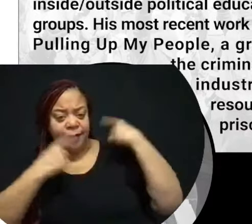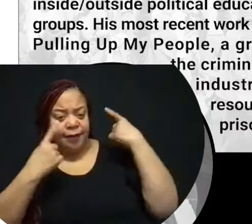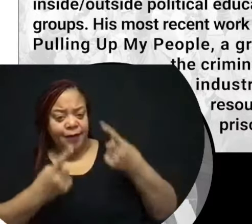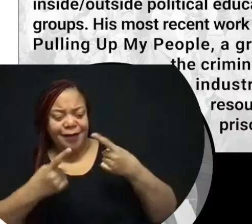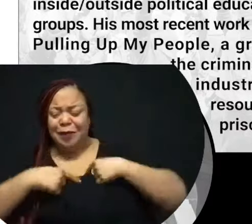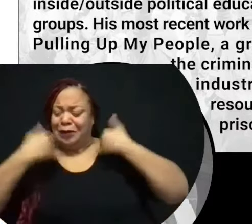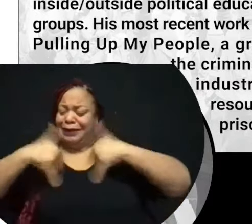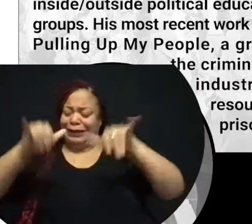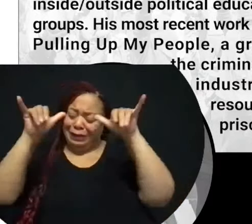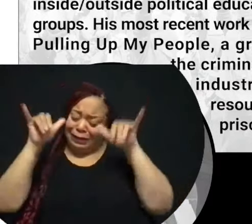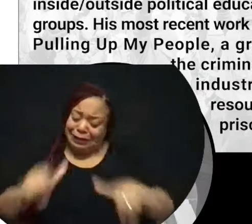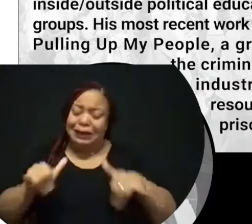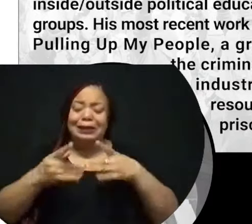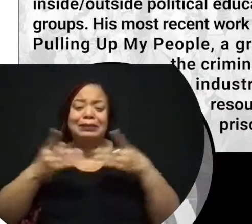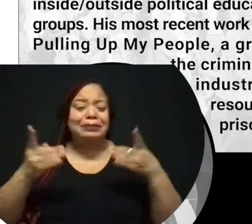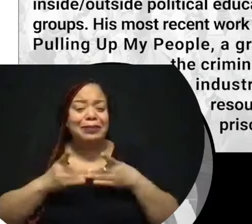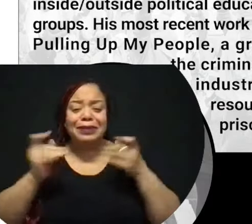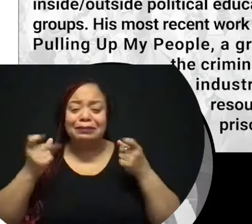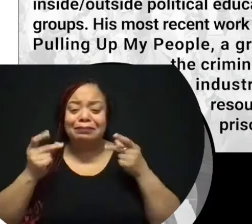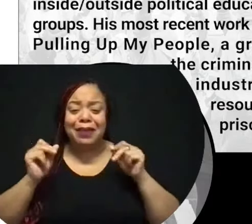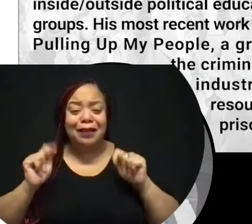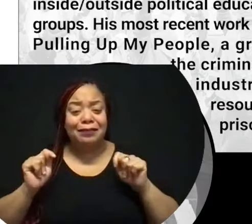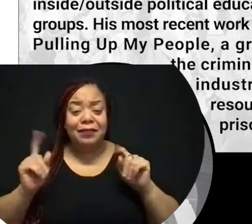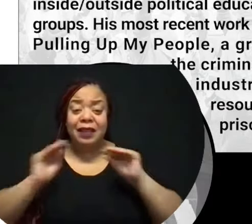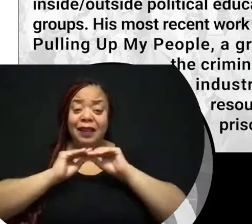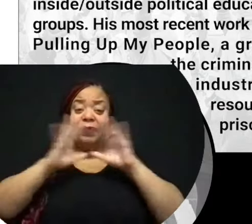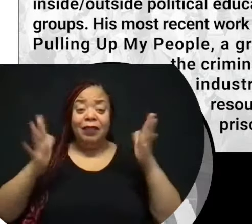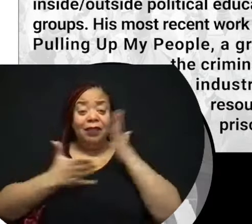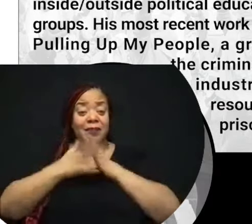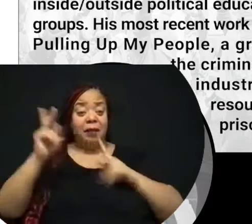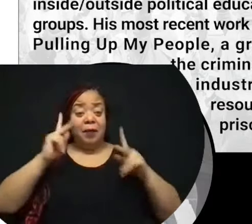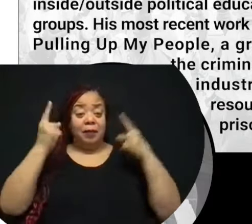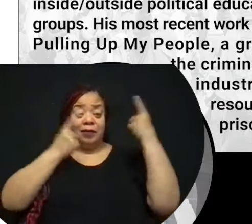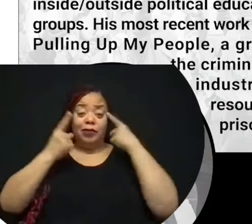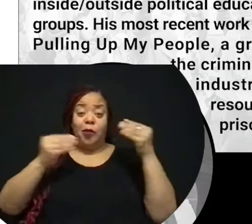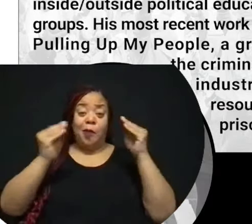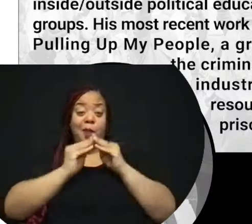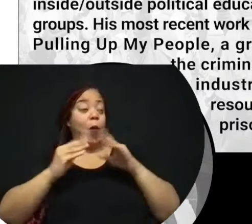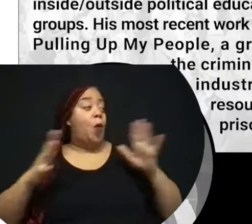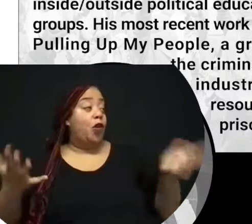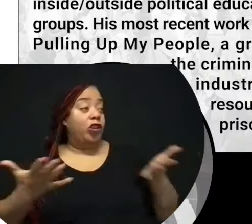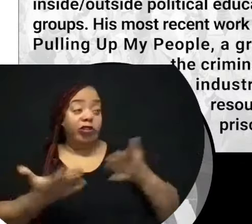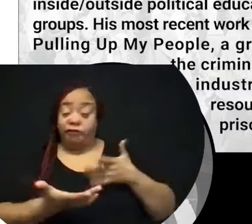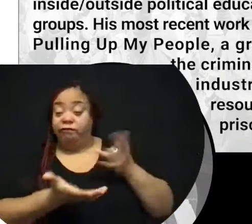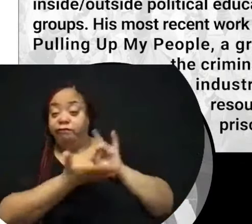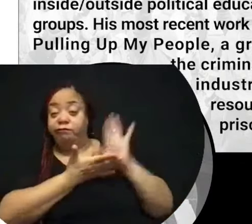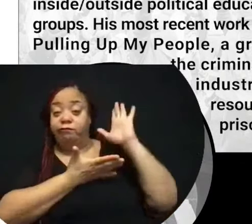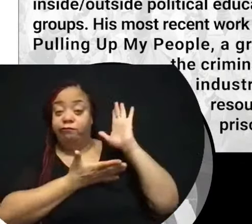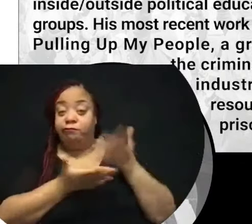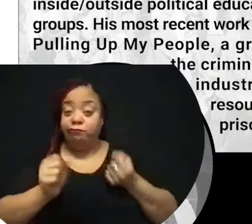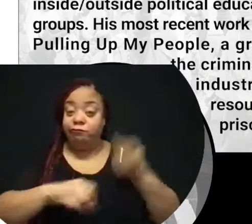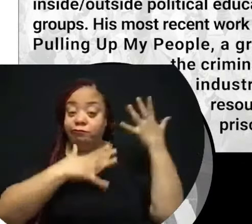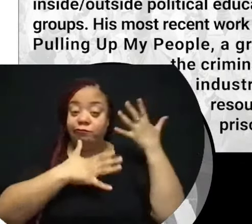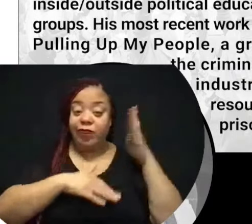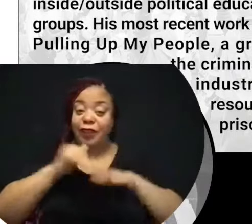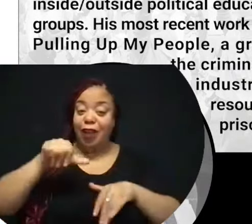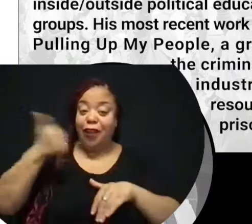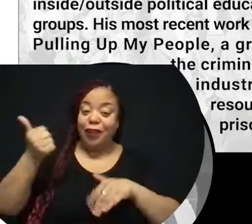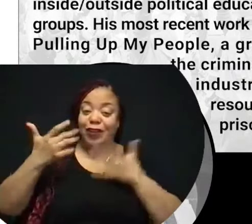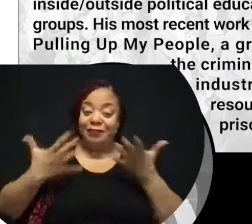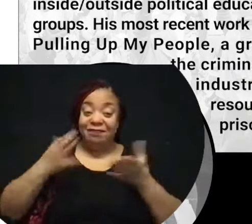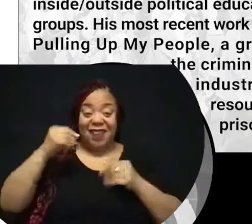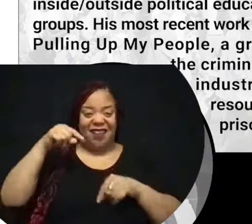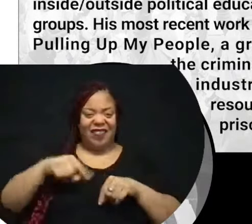more oppressed. It's just to recognize that there is a hierarchy. And those lowest on that hierarchy have a higher level of